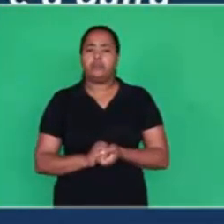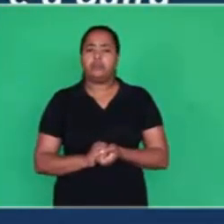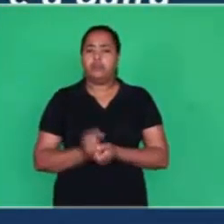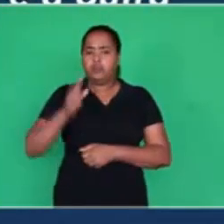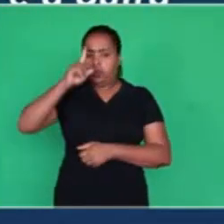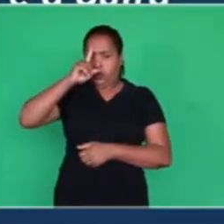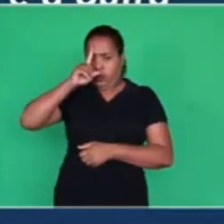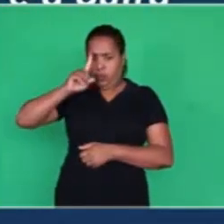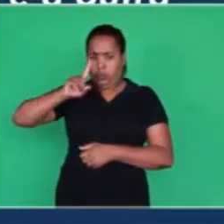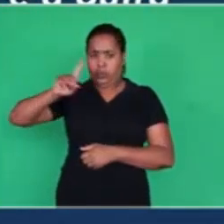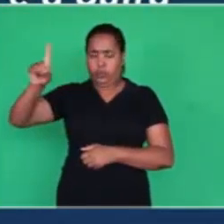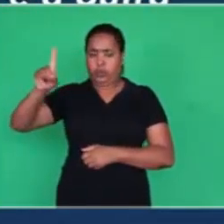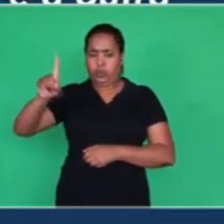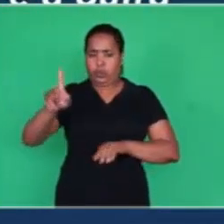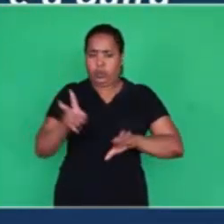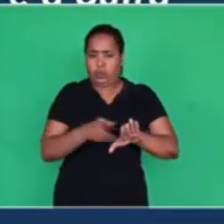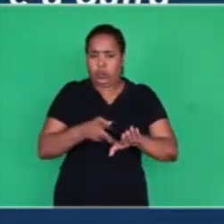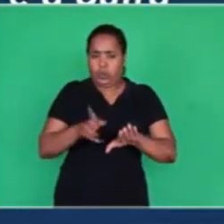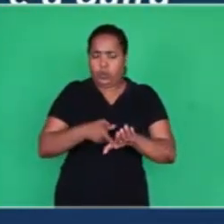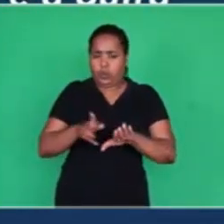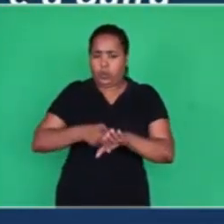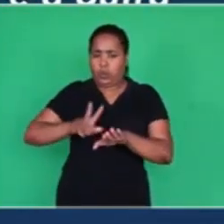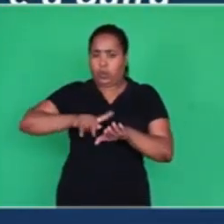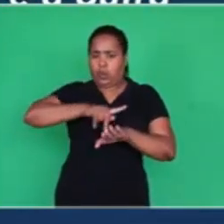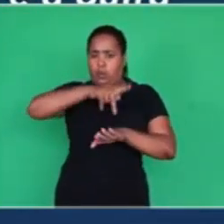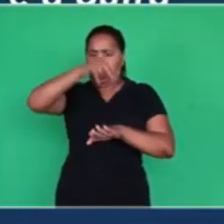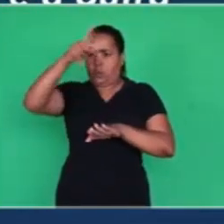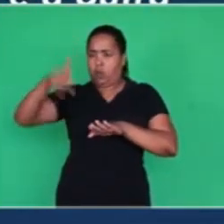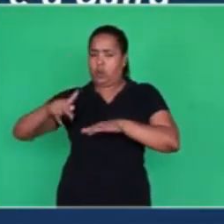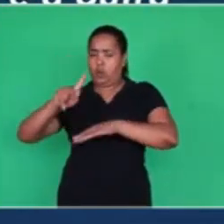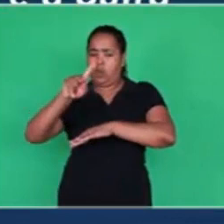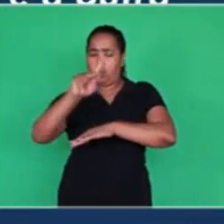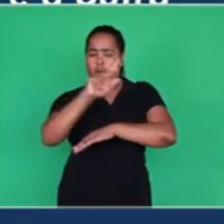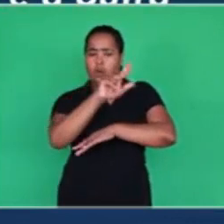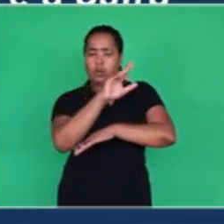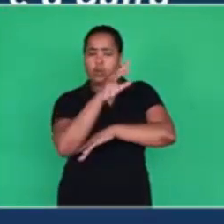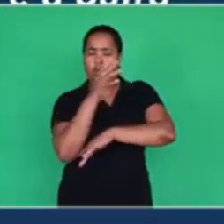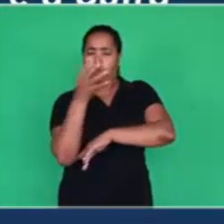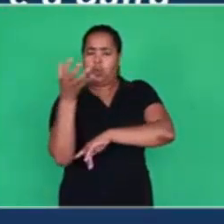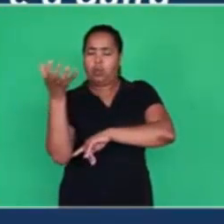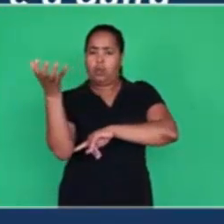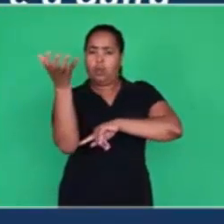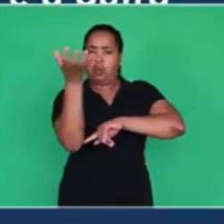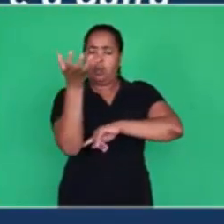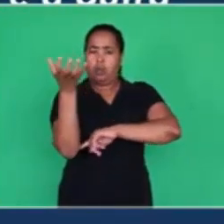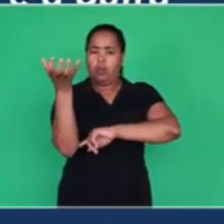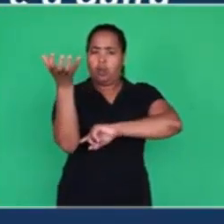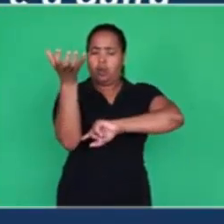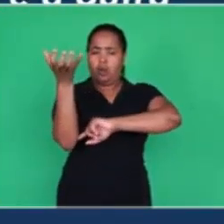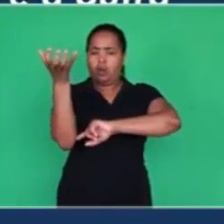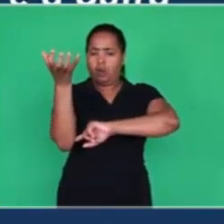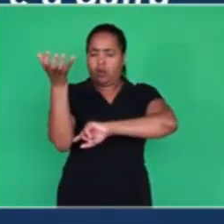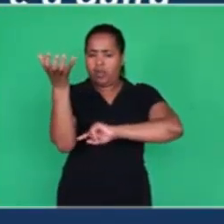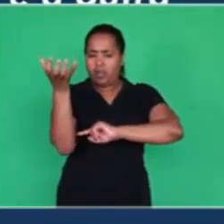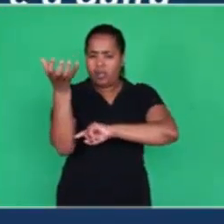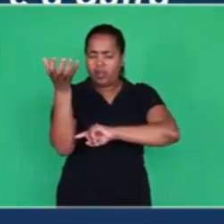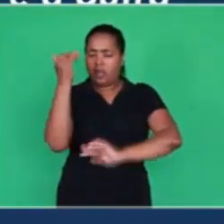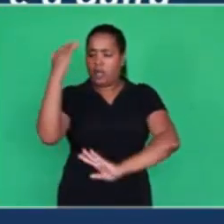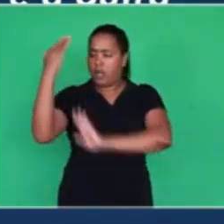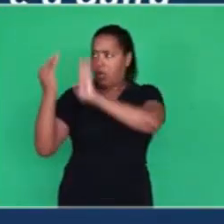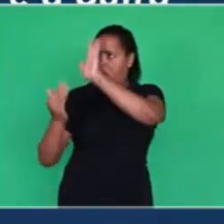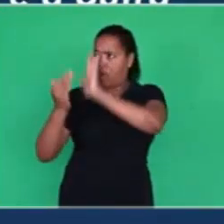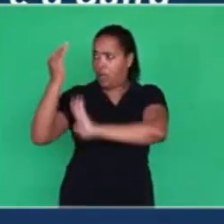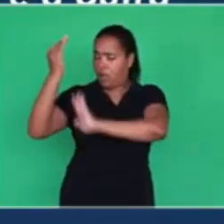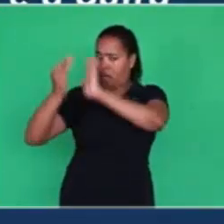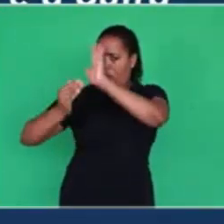west, making a very large valley. Half of the mountain shall be moved towards the north and half of it towards